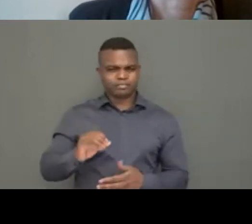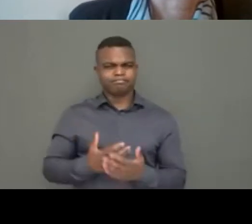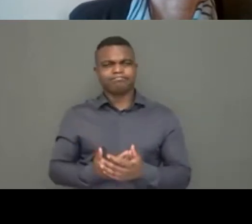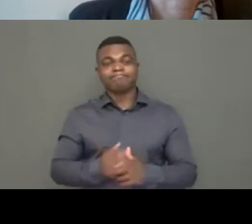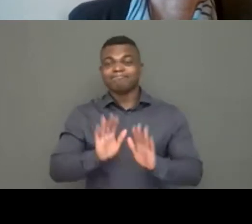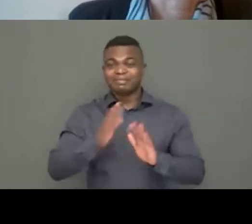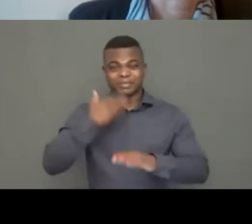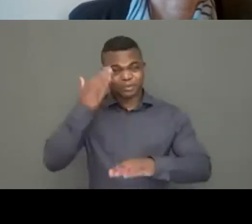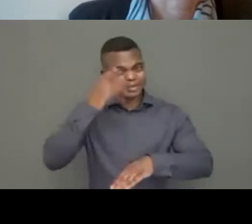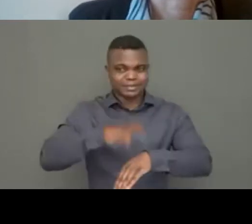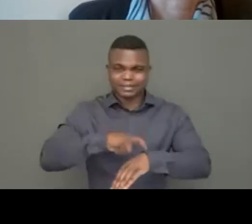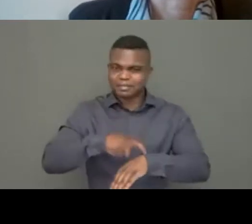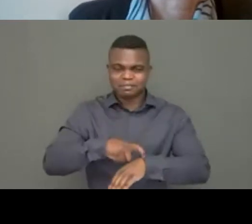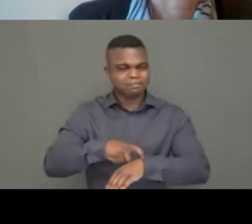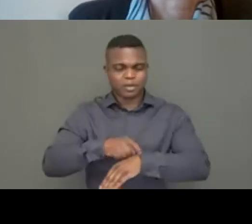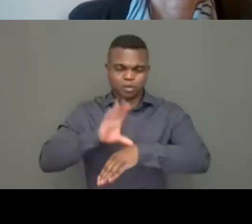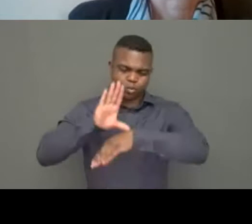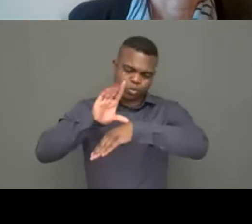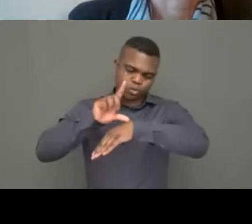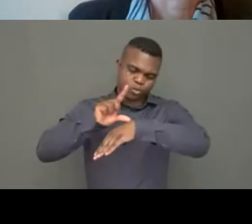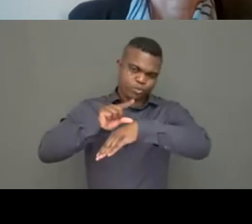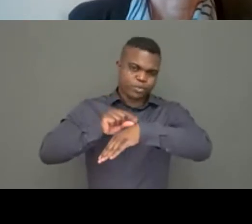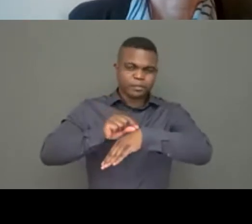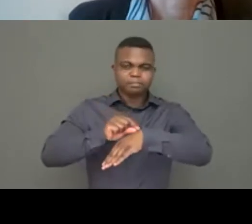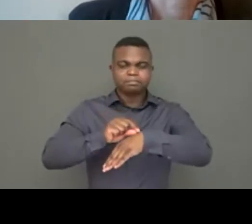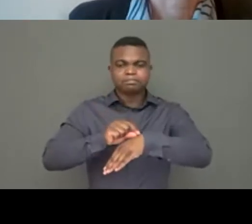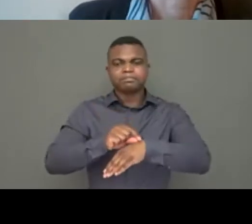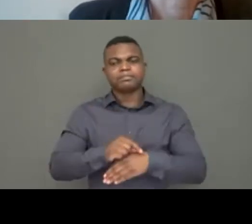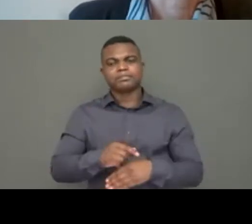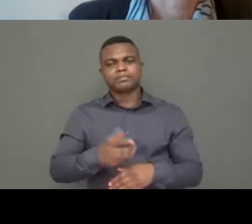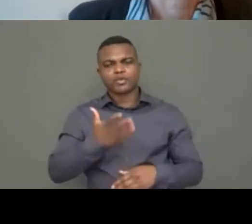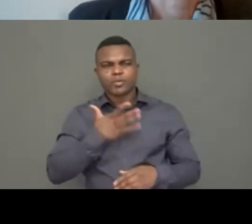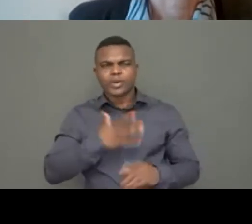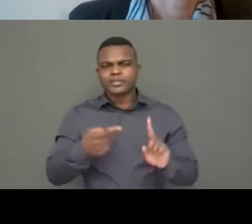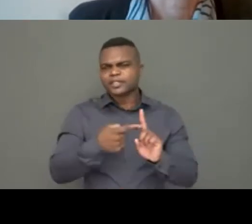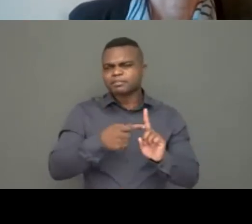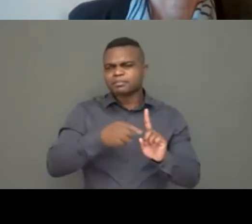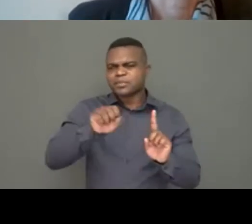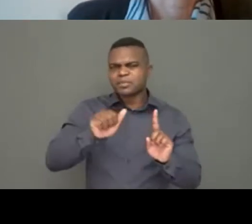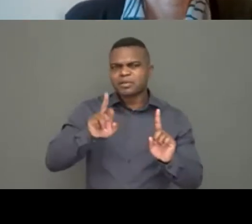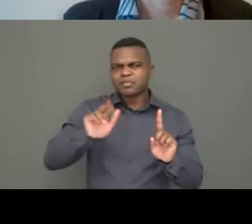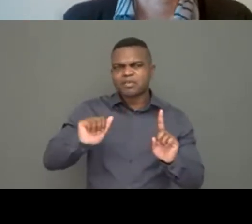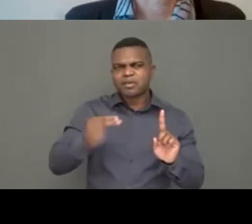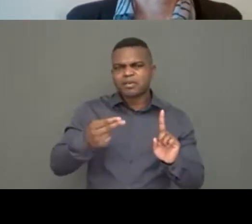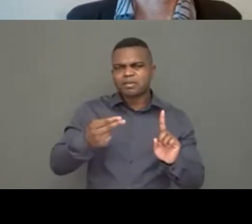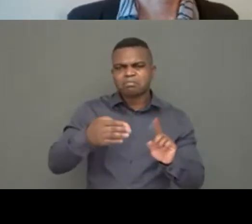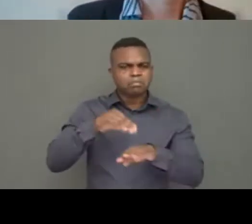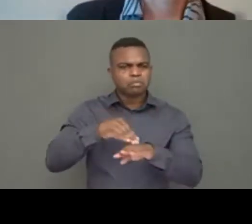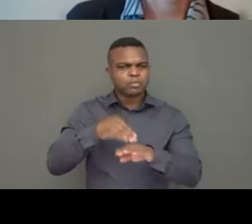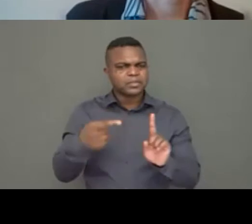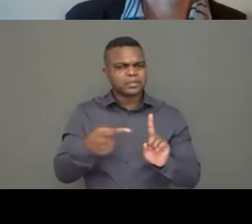I do need to hear from Sarah O'Toole. She is the CEO of Cbn Ireland,